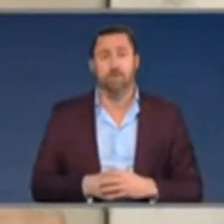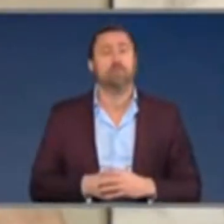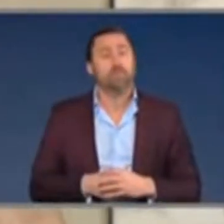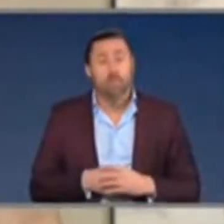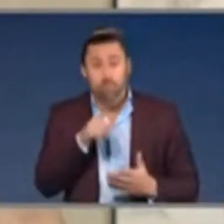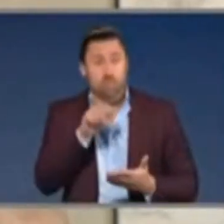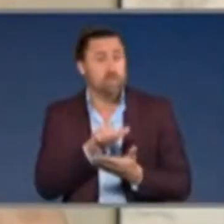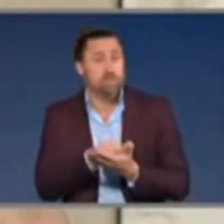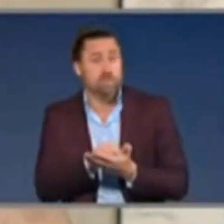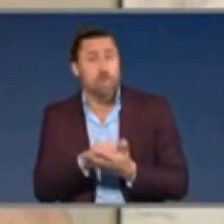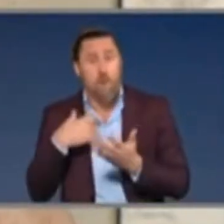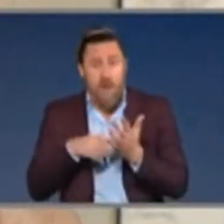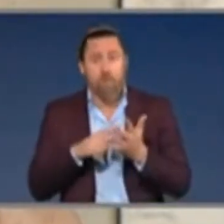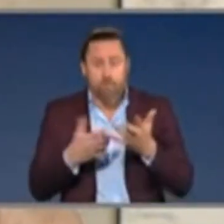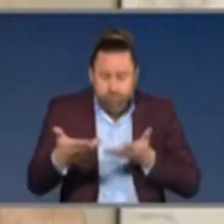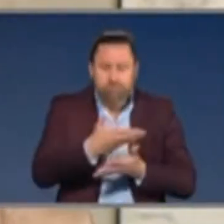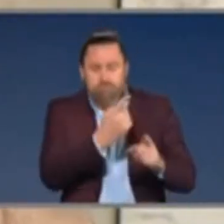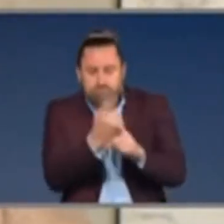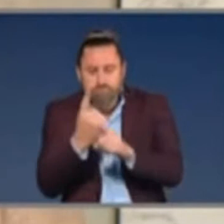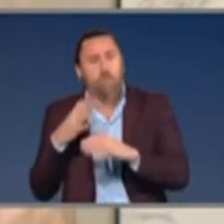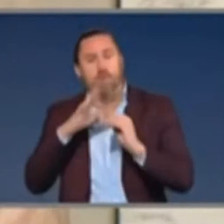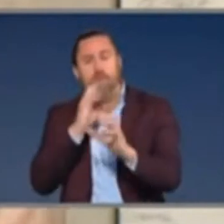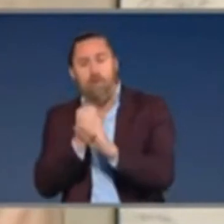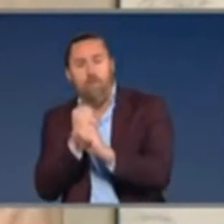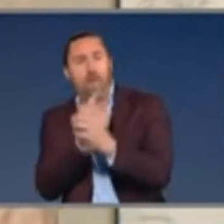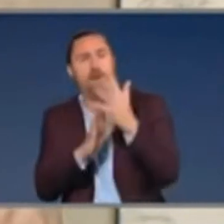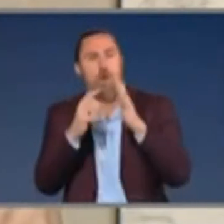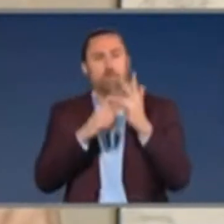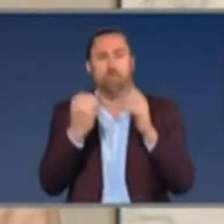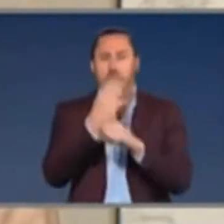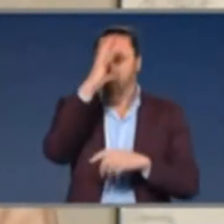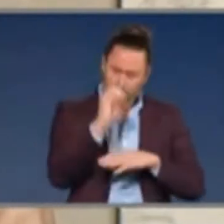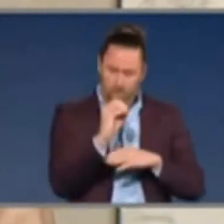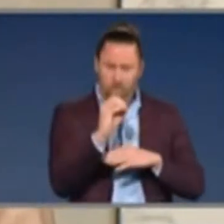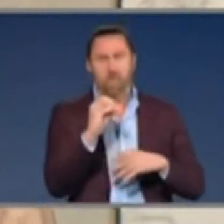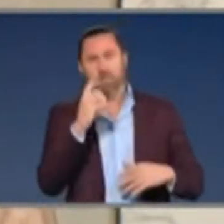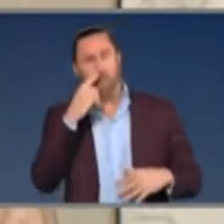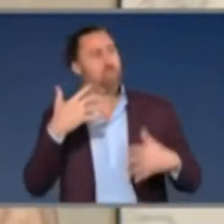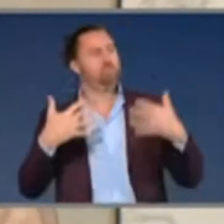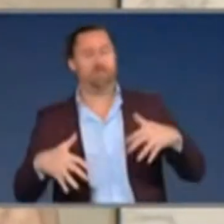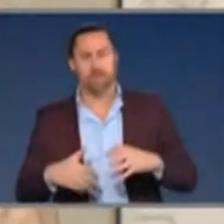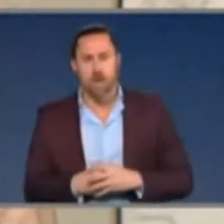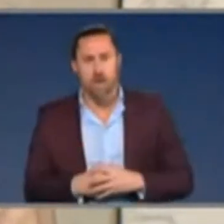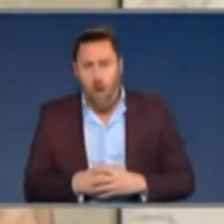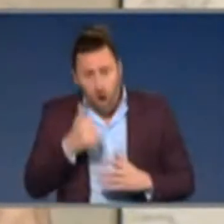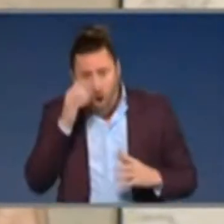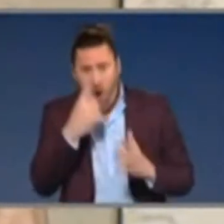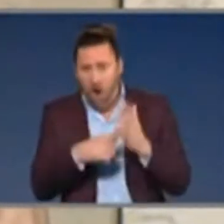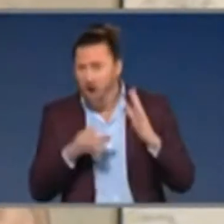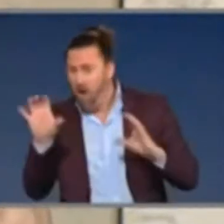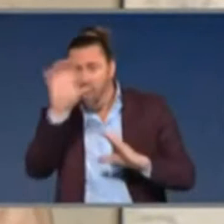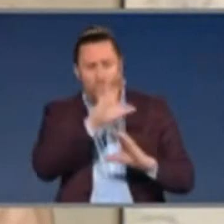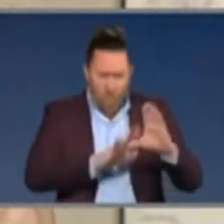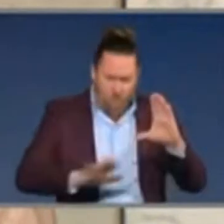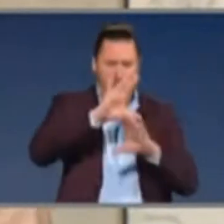we do have some more work to do in our negotiations with all of the governments. It is a national priority and one that we take very